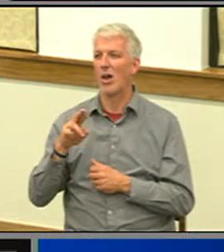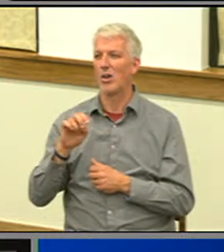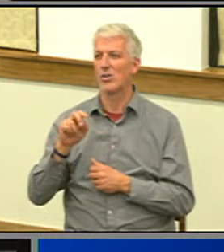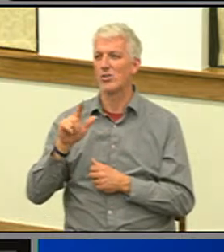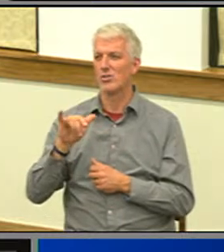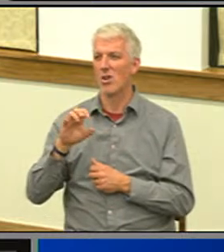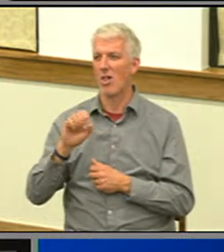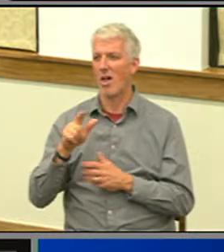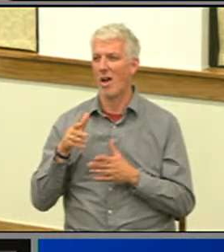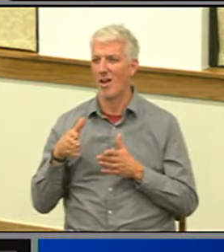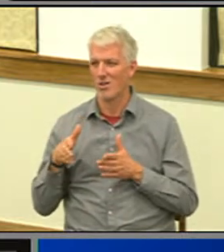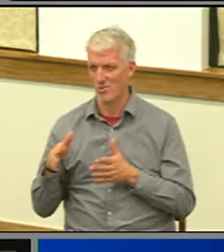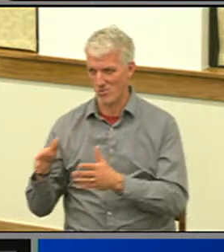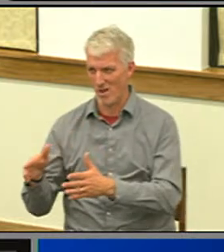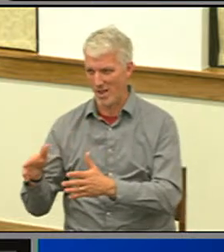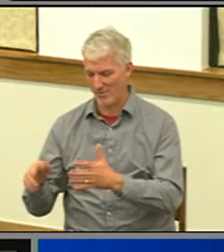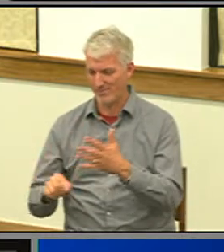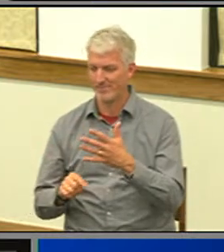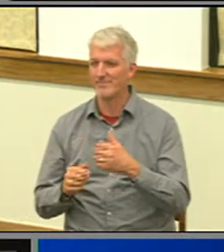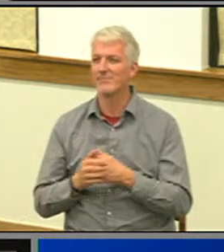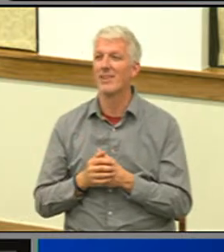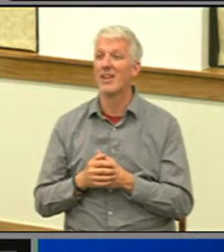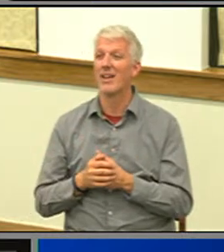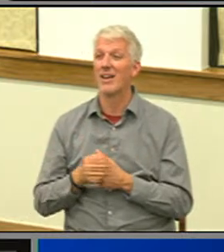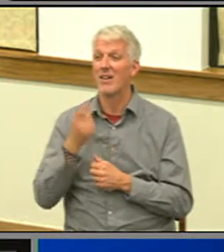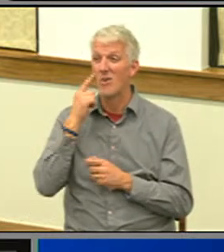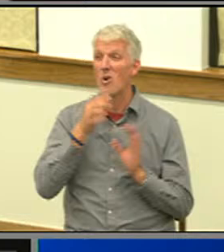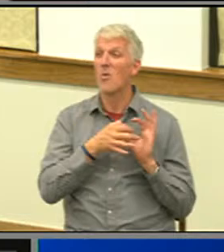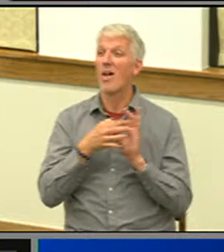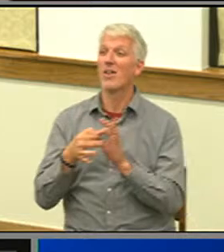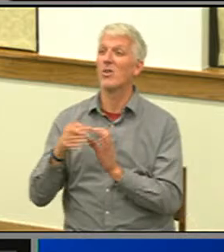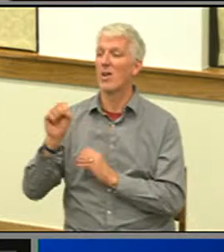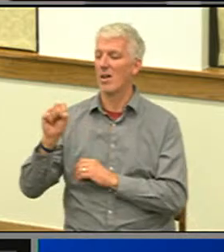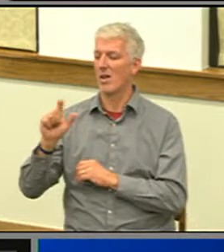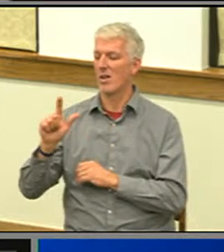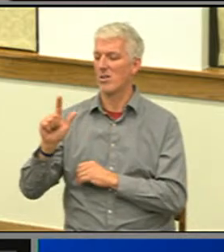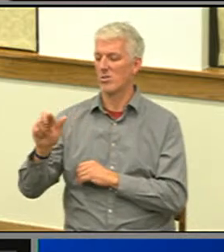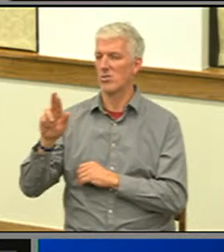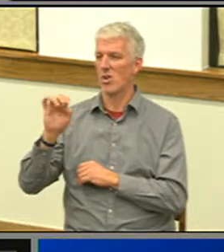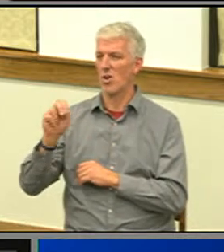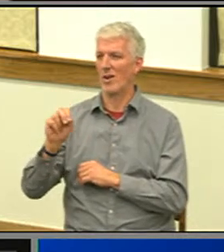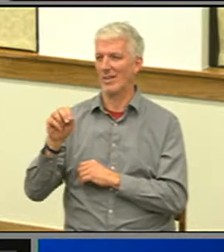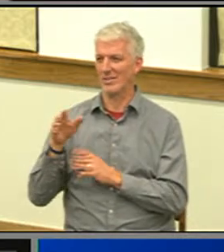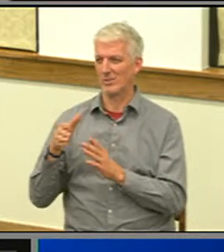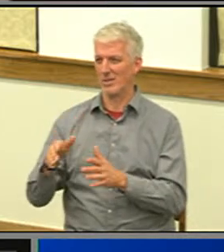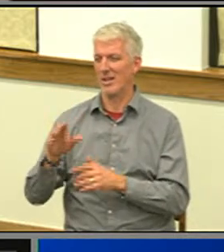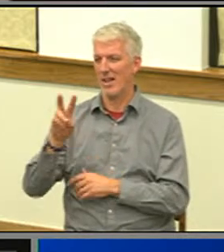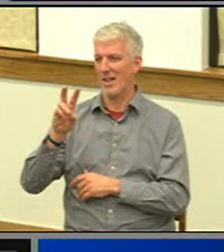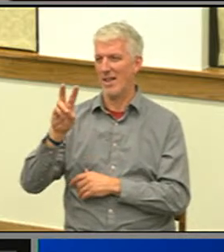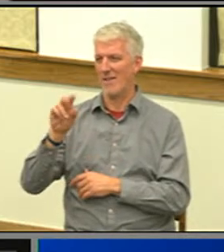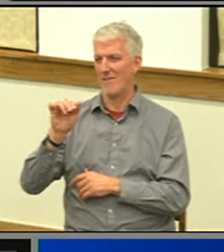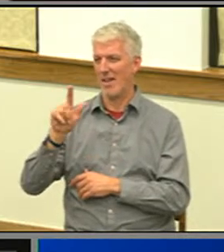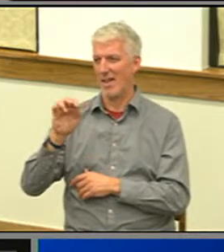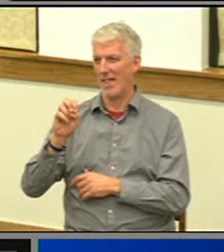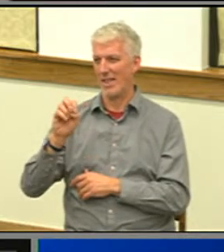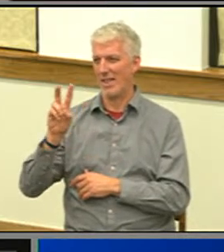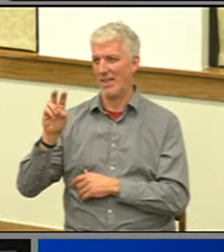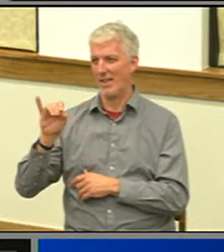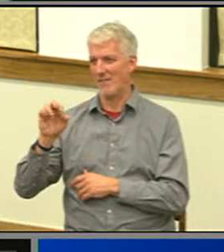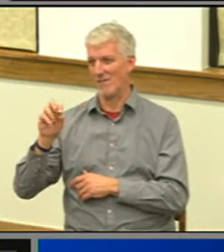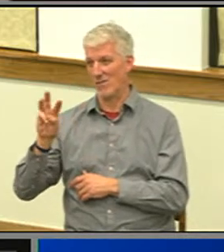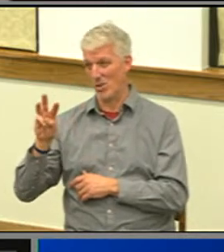between Mountain Street and city limits. As for Slurry Seal, those streets will be Valley View Road between Cumberland